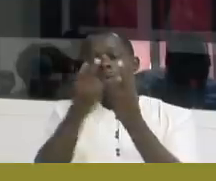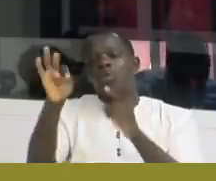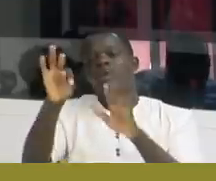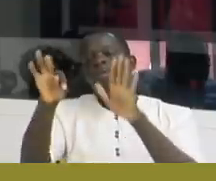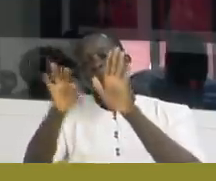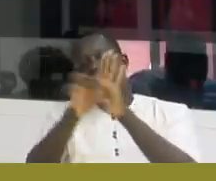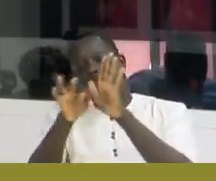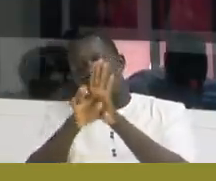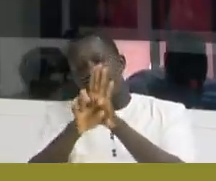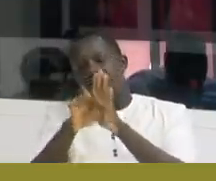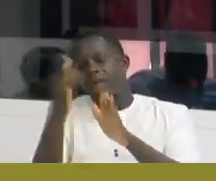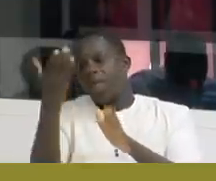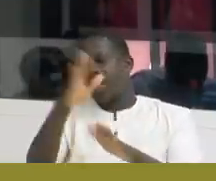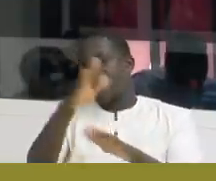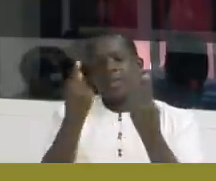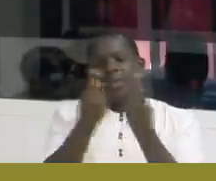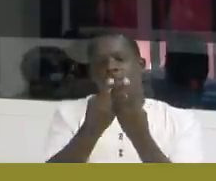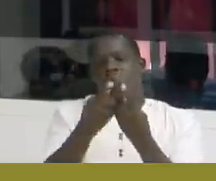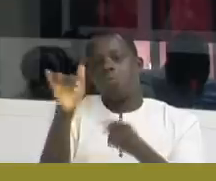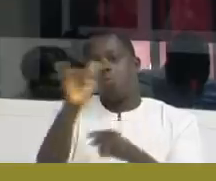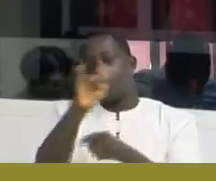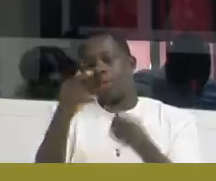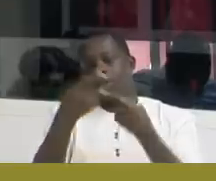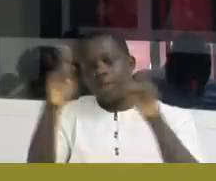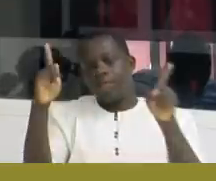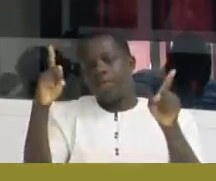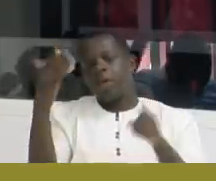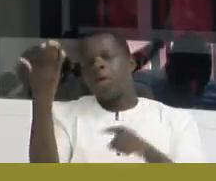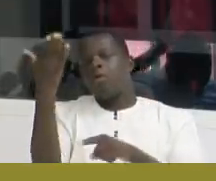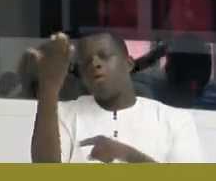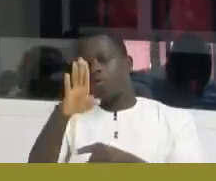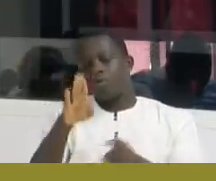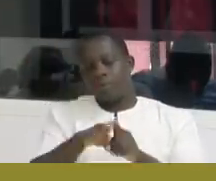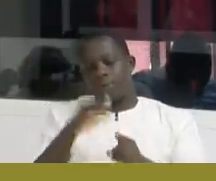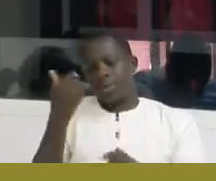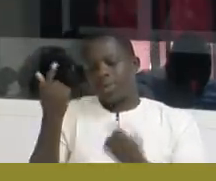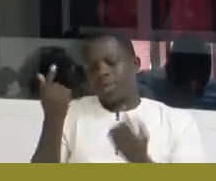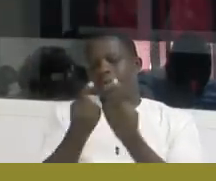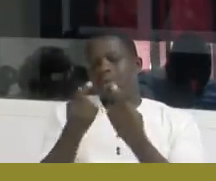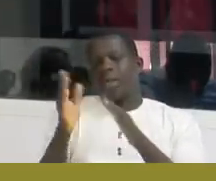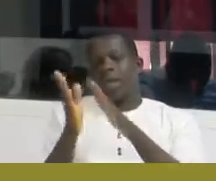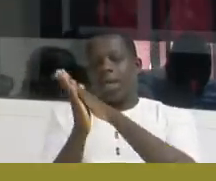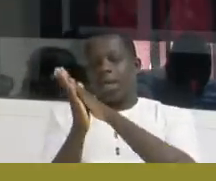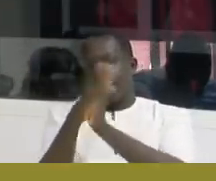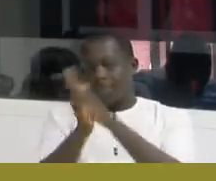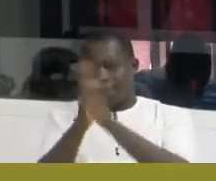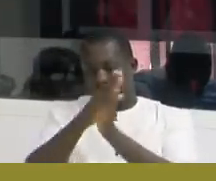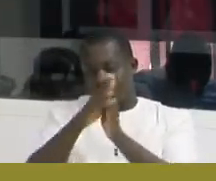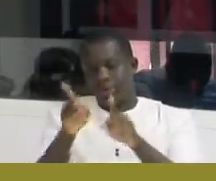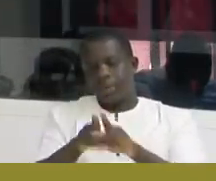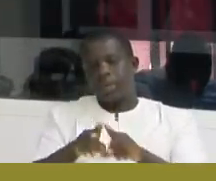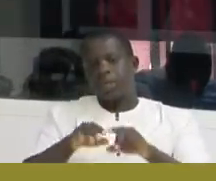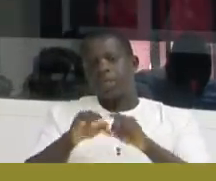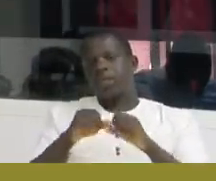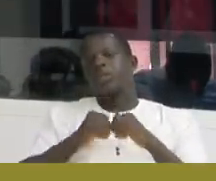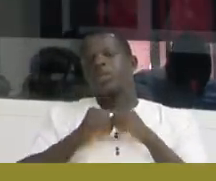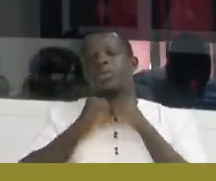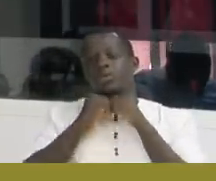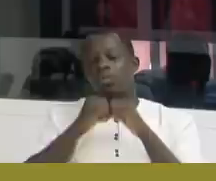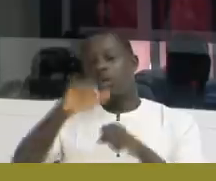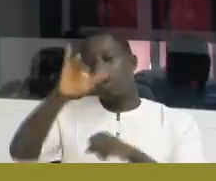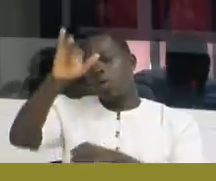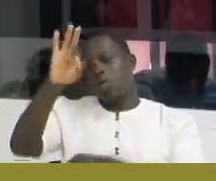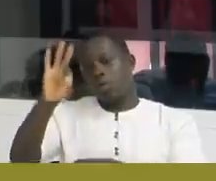anything that is different from the allegation against Yankuba Toure, which you did not believe anyway.